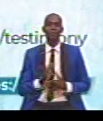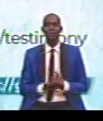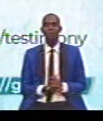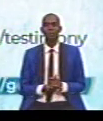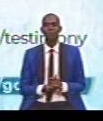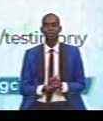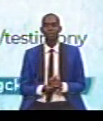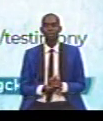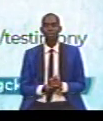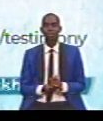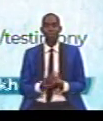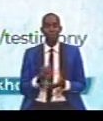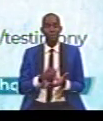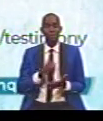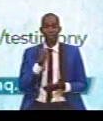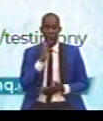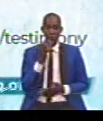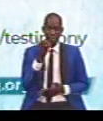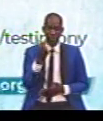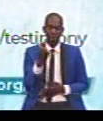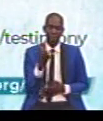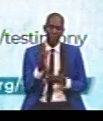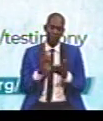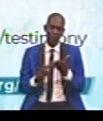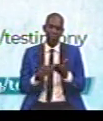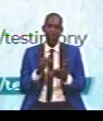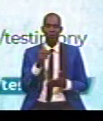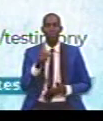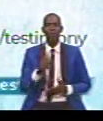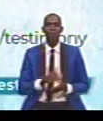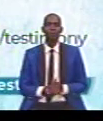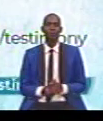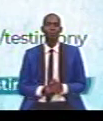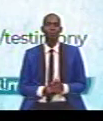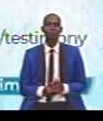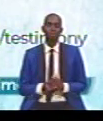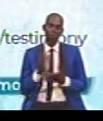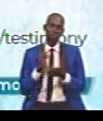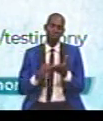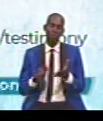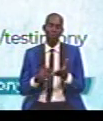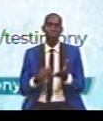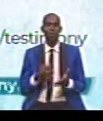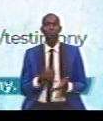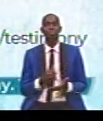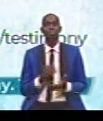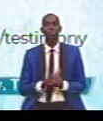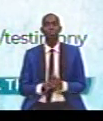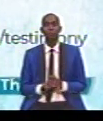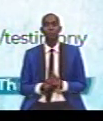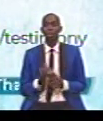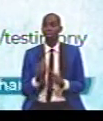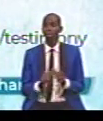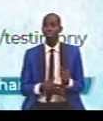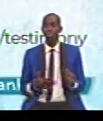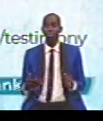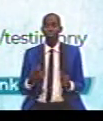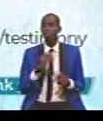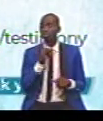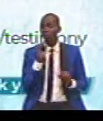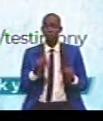Confirm it. Confirm it. It's there. Check yourself. Check it. Everything you couldn't do for, do